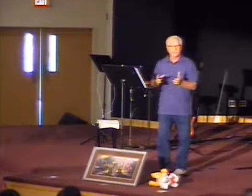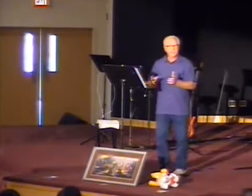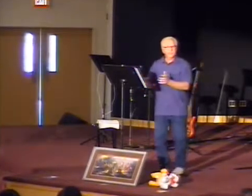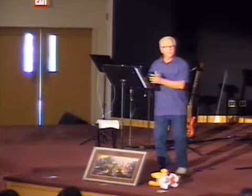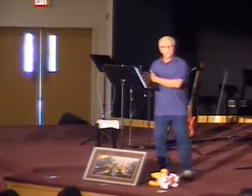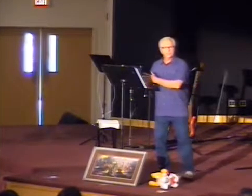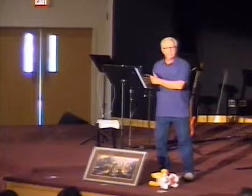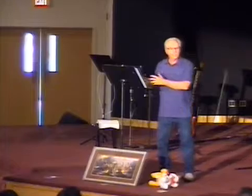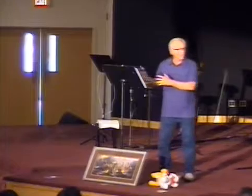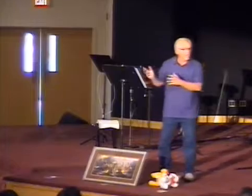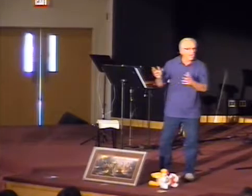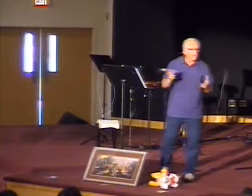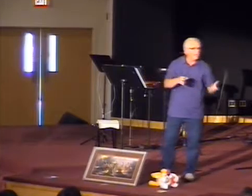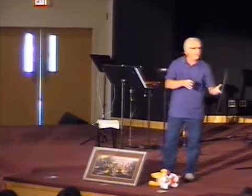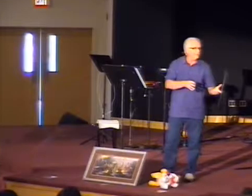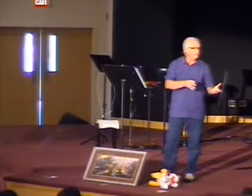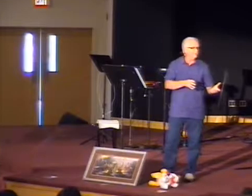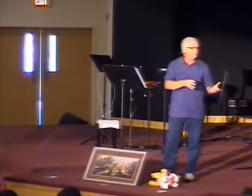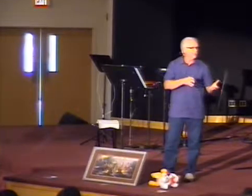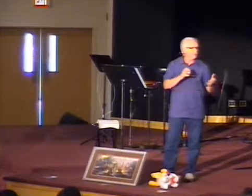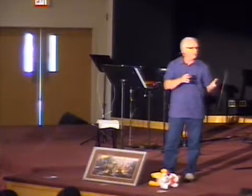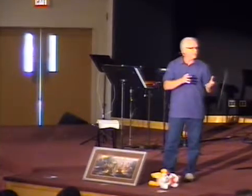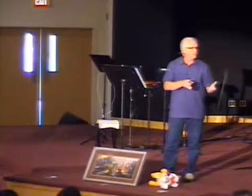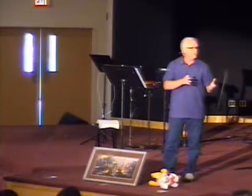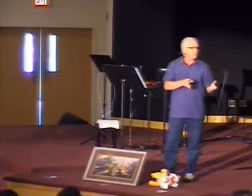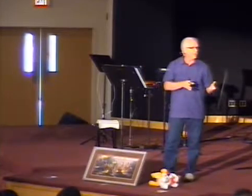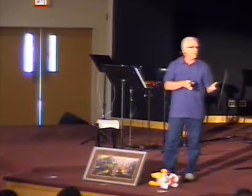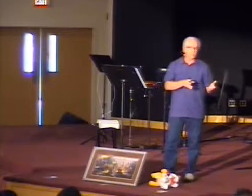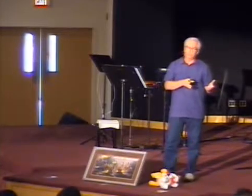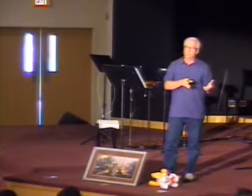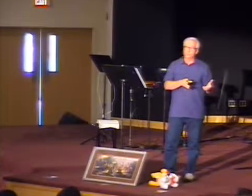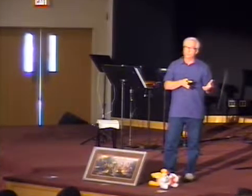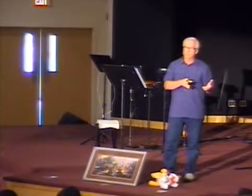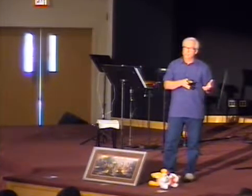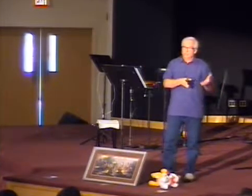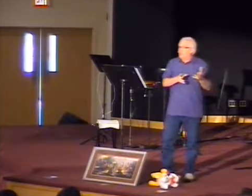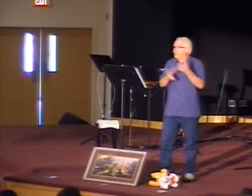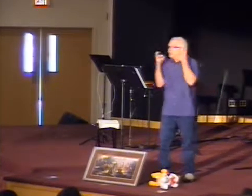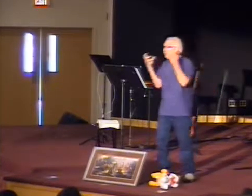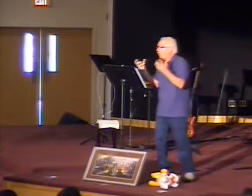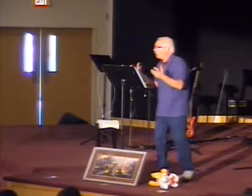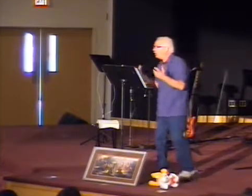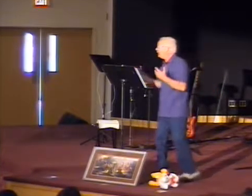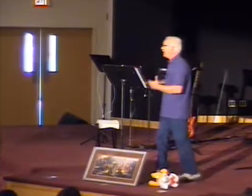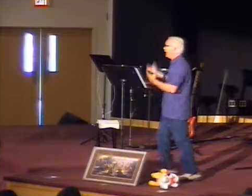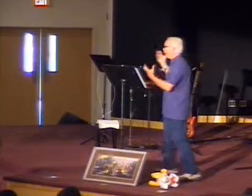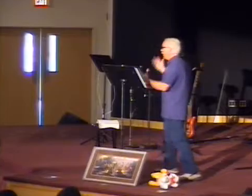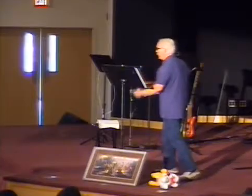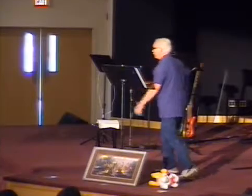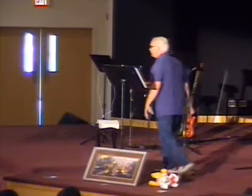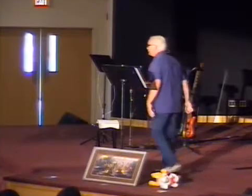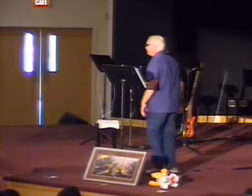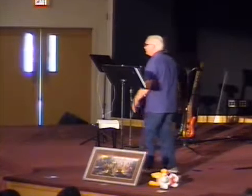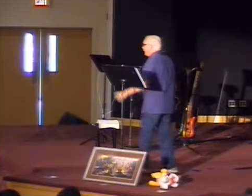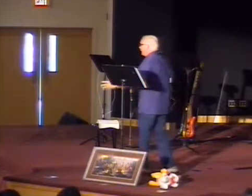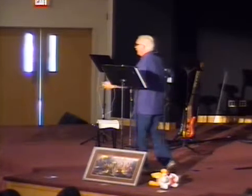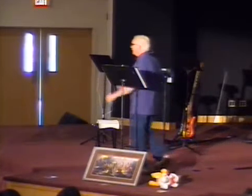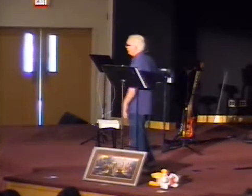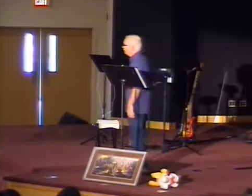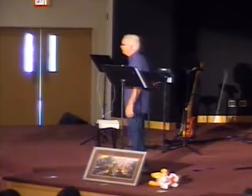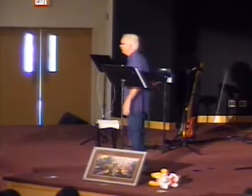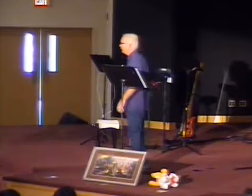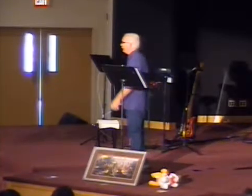moments. Jesus is teaching him a lot of things in those last hours at the Last Supper. Things that are hard to hear, like I got to go. I